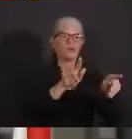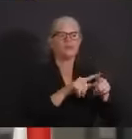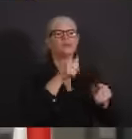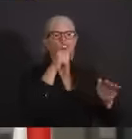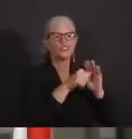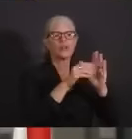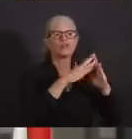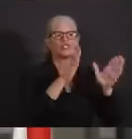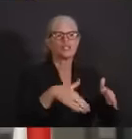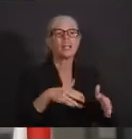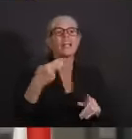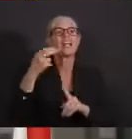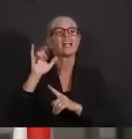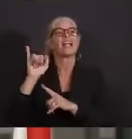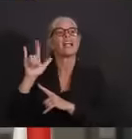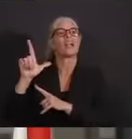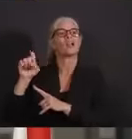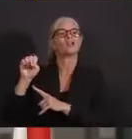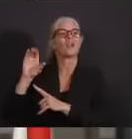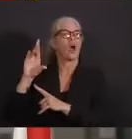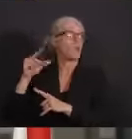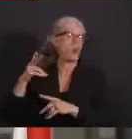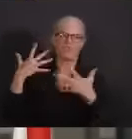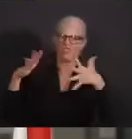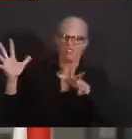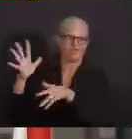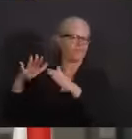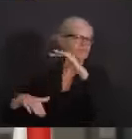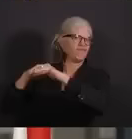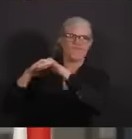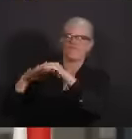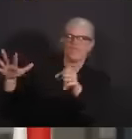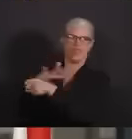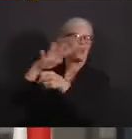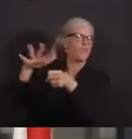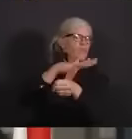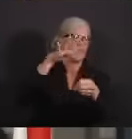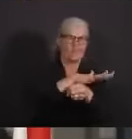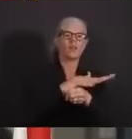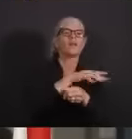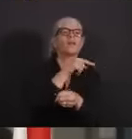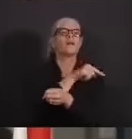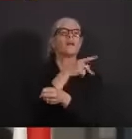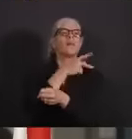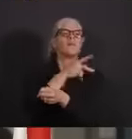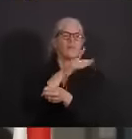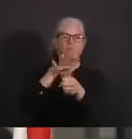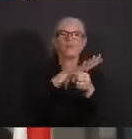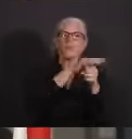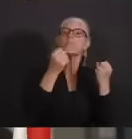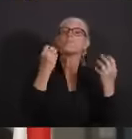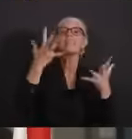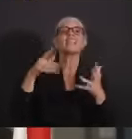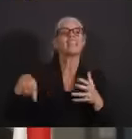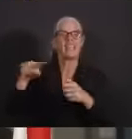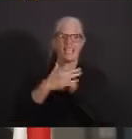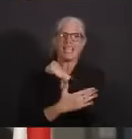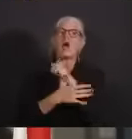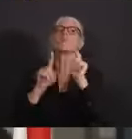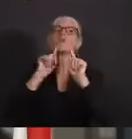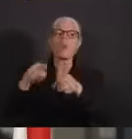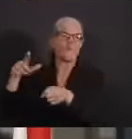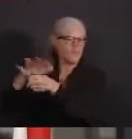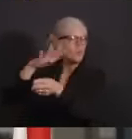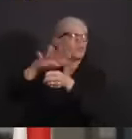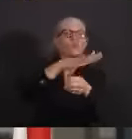instance, Hillsborough reported a couple of maxed out. Pinellas reported a couple of maxed out. But every county that reported something maxed out still said, even though it was a